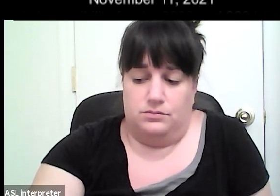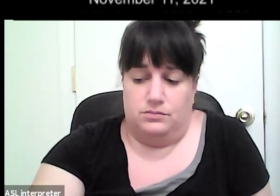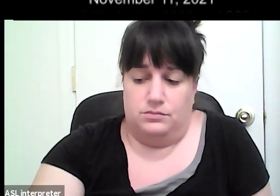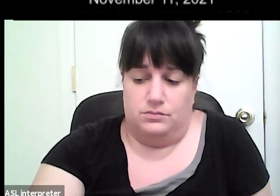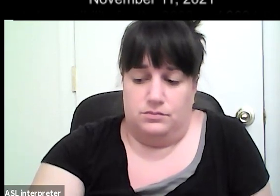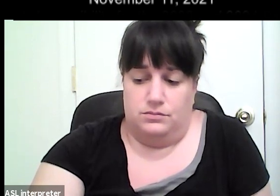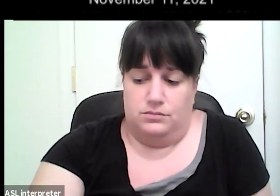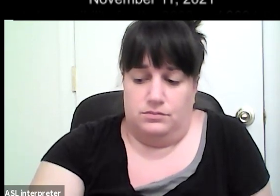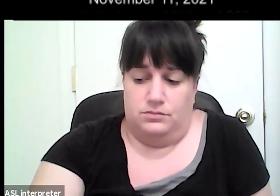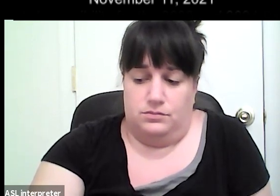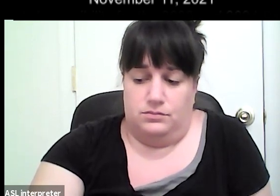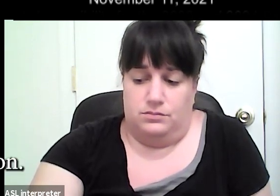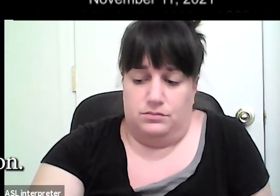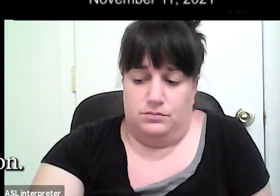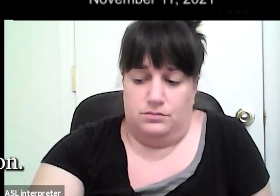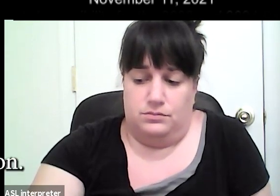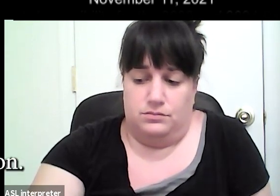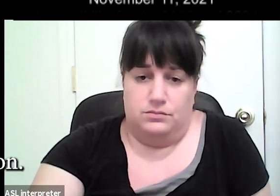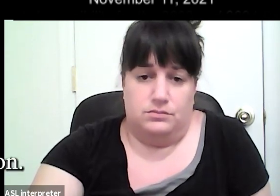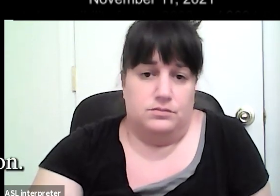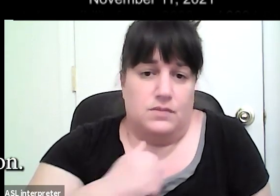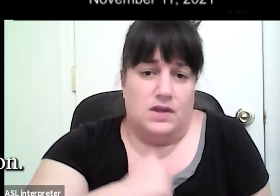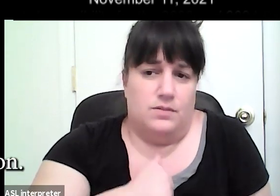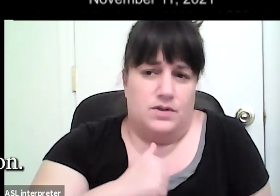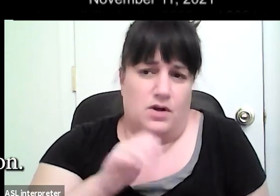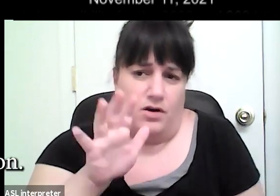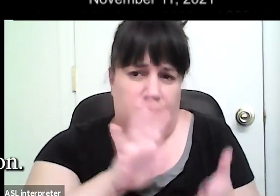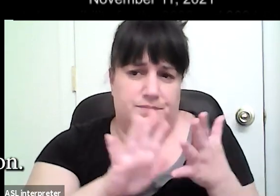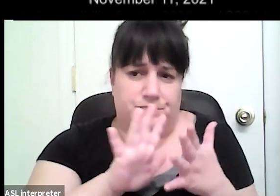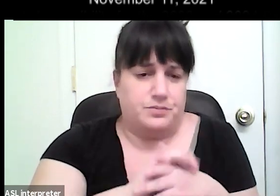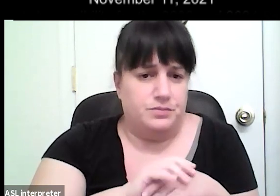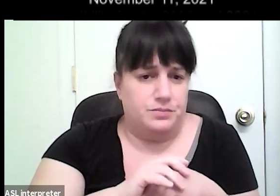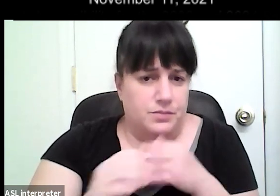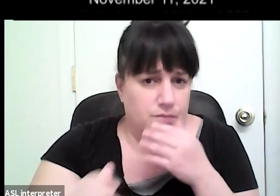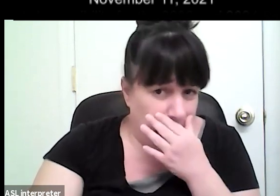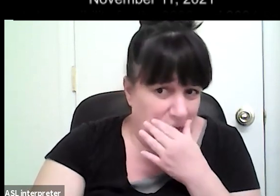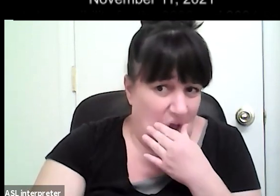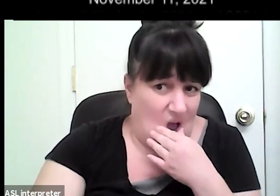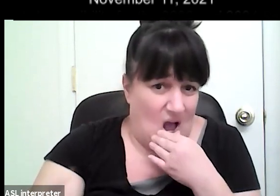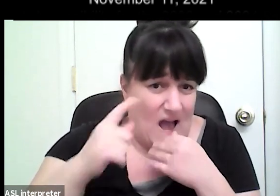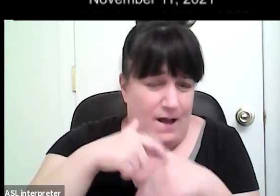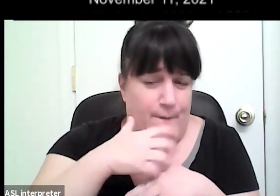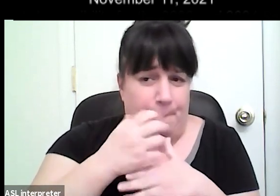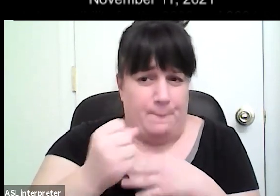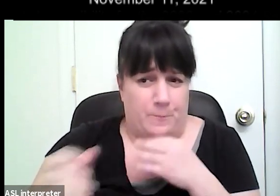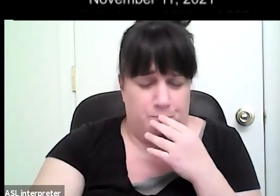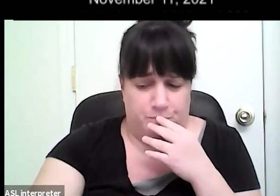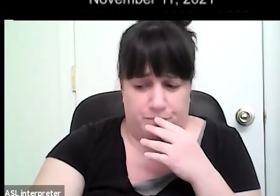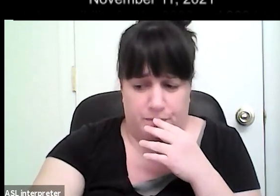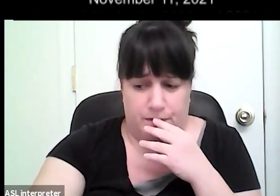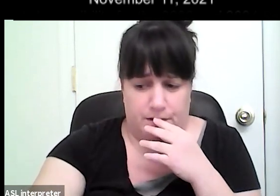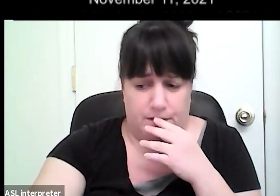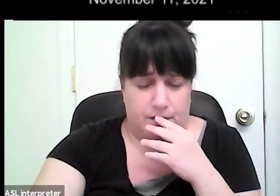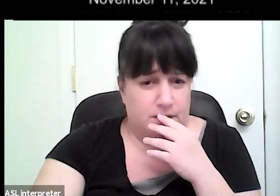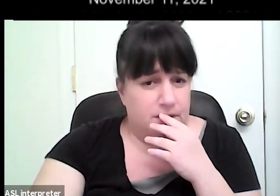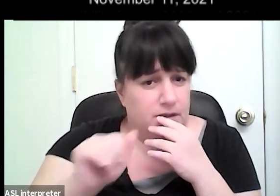Oops. Zoom. Excuse me. I'm really sorry about this. Keynote. Application. I think I'm running out of time, unfortunately, but the